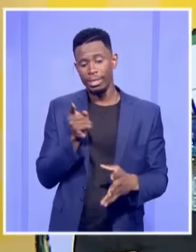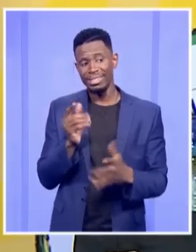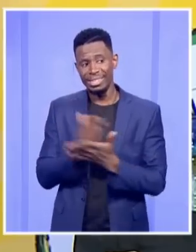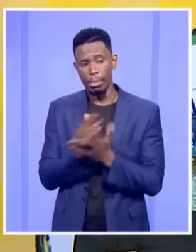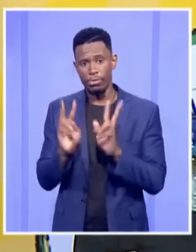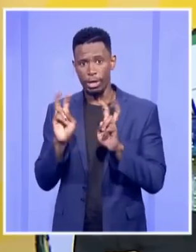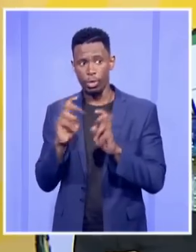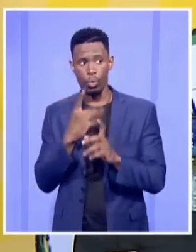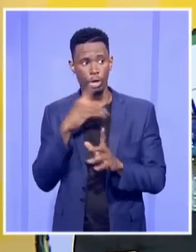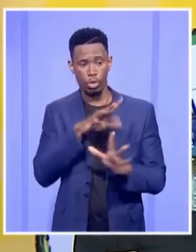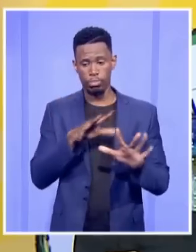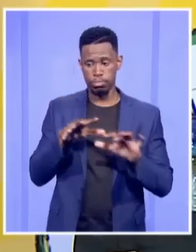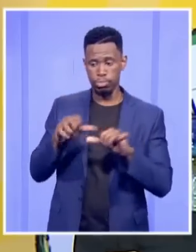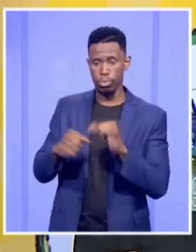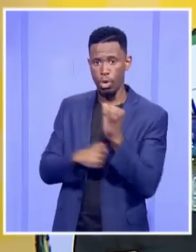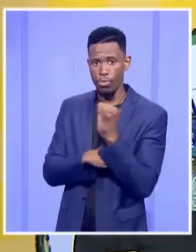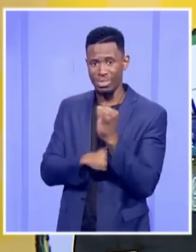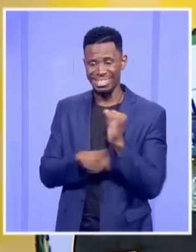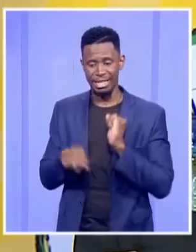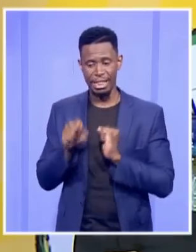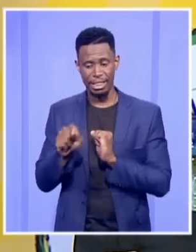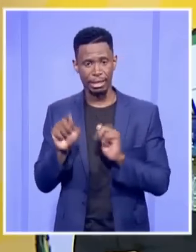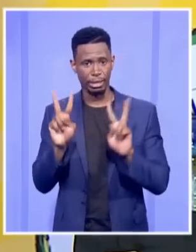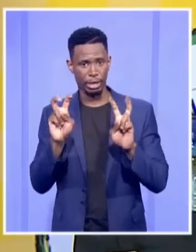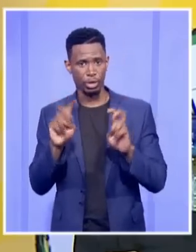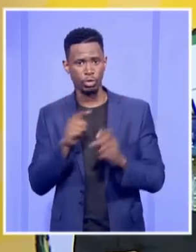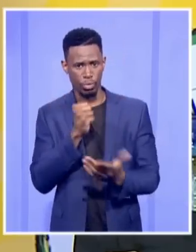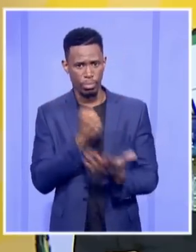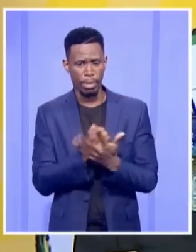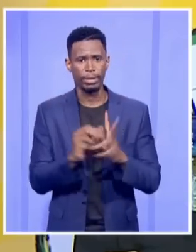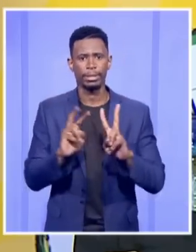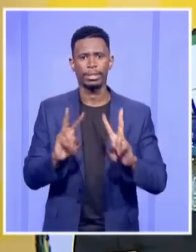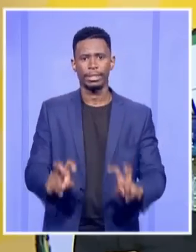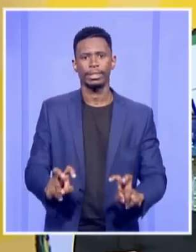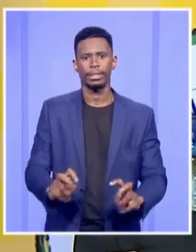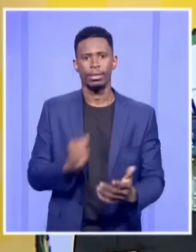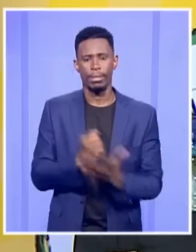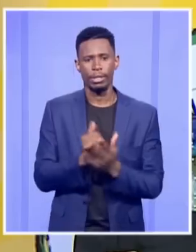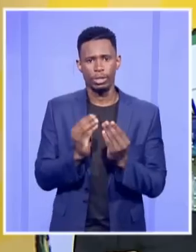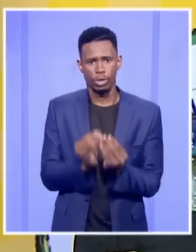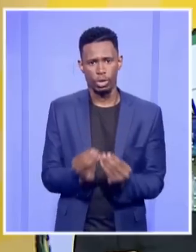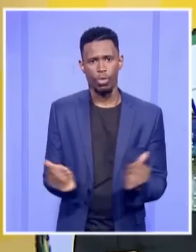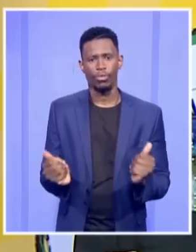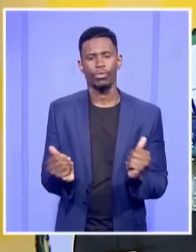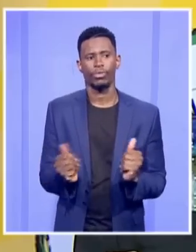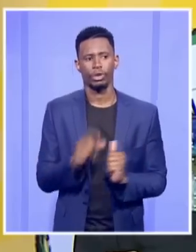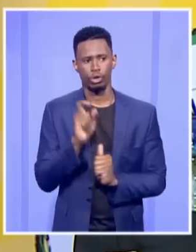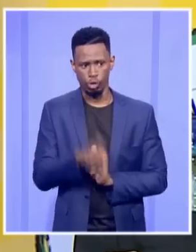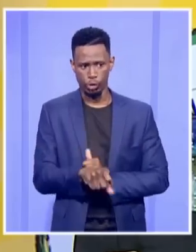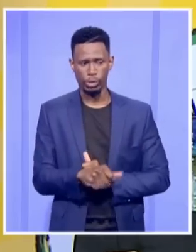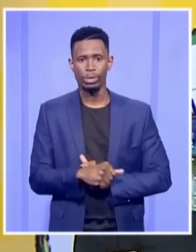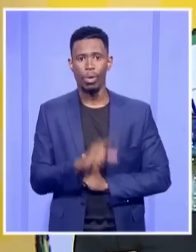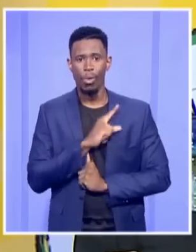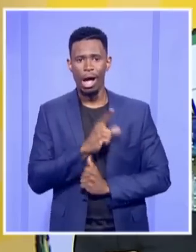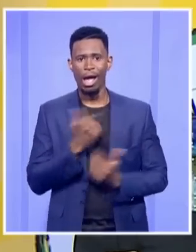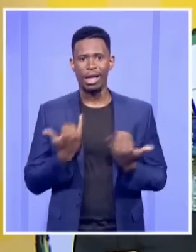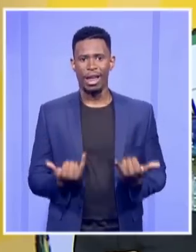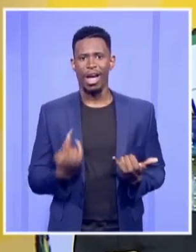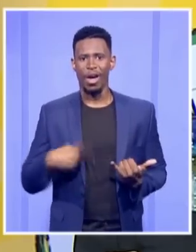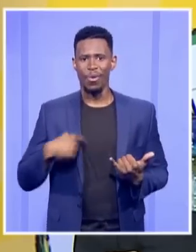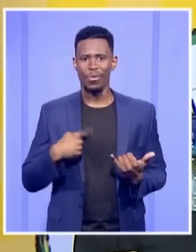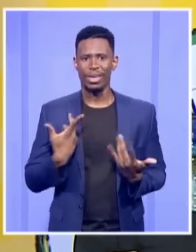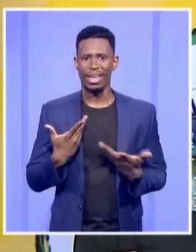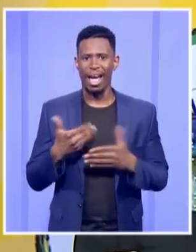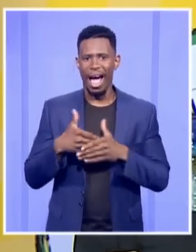office is this. Because not towing a party line, if it is